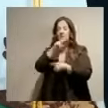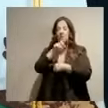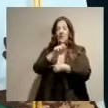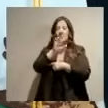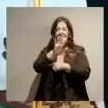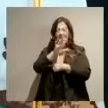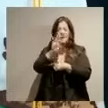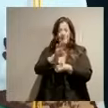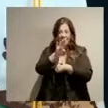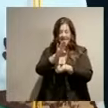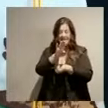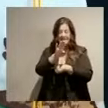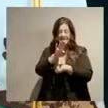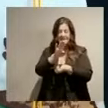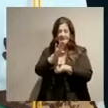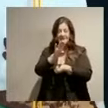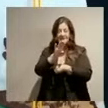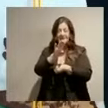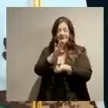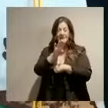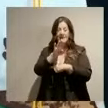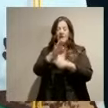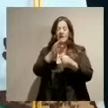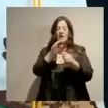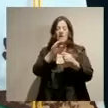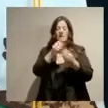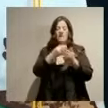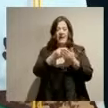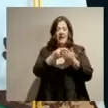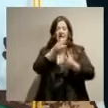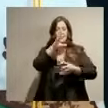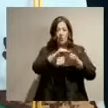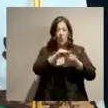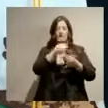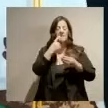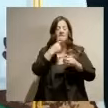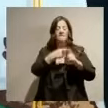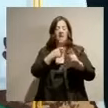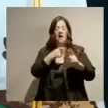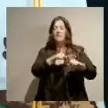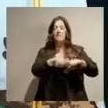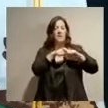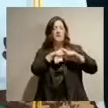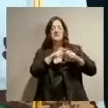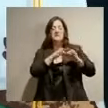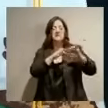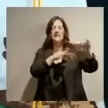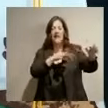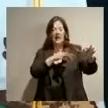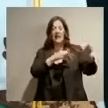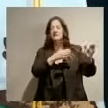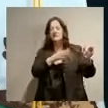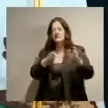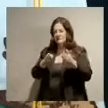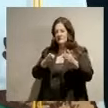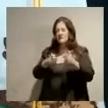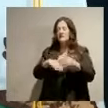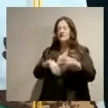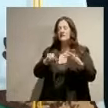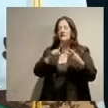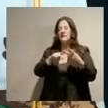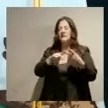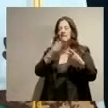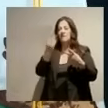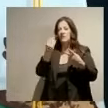$2.5 billion in pauses, delays, about $3.2 billion in fund shifts,